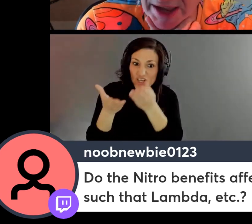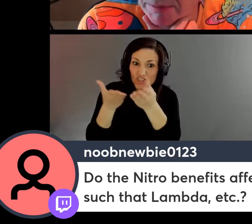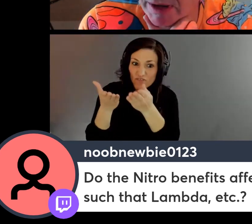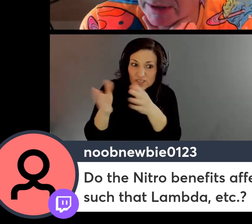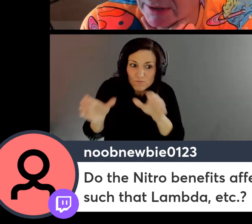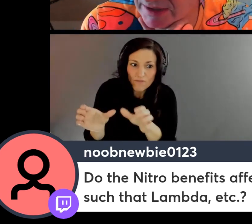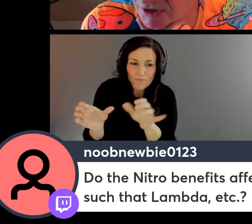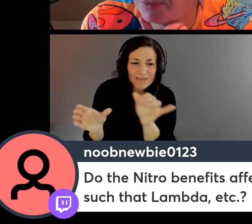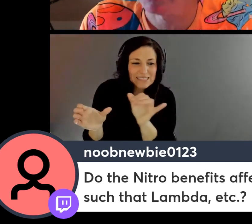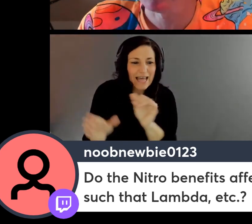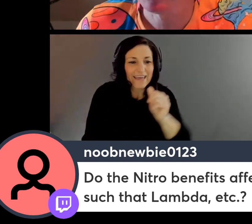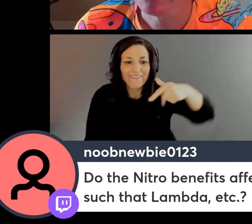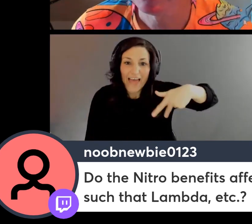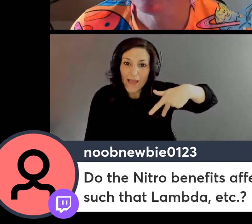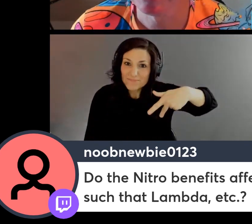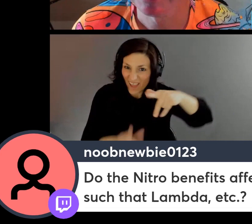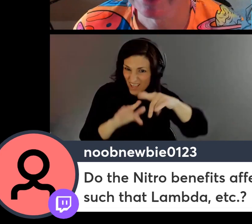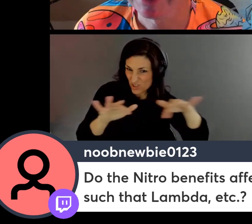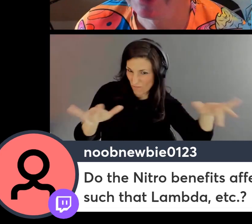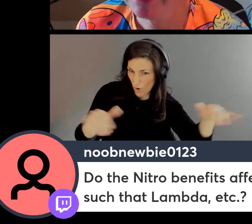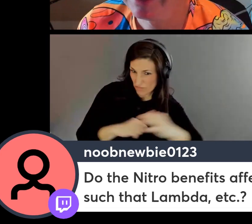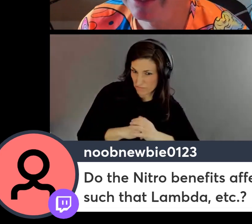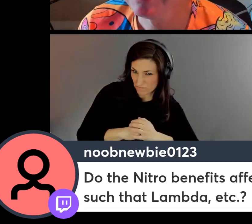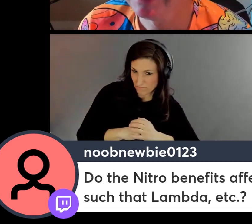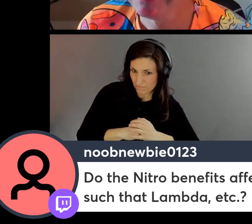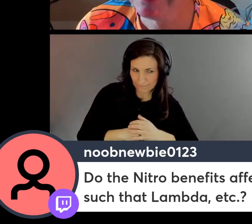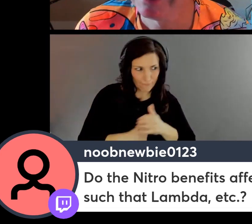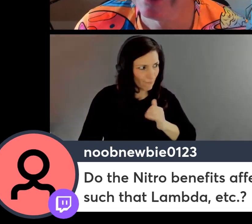as Lambda and so forth? That is a good question.